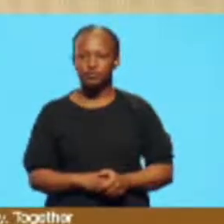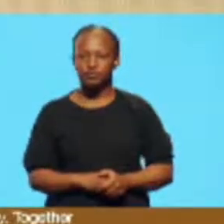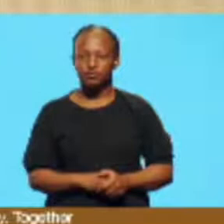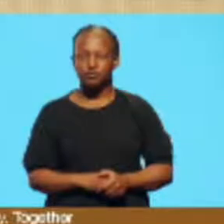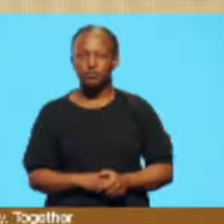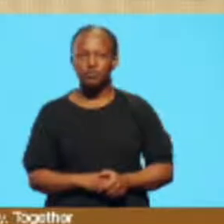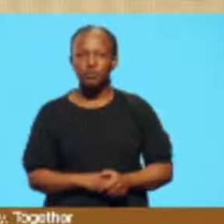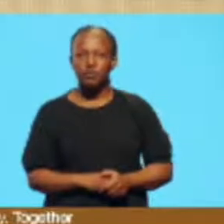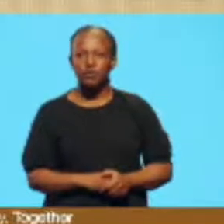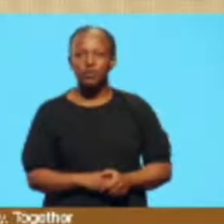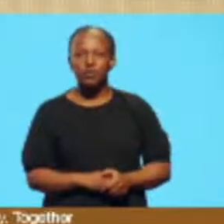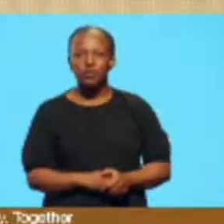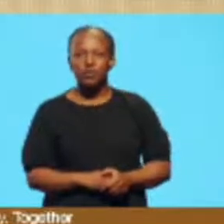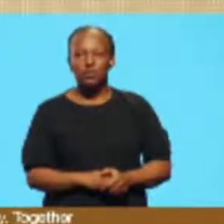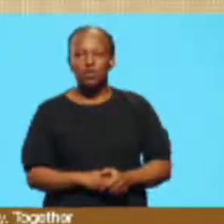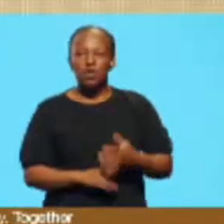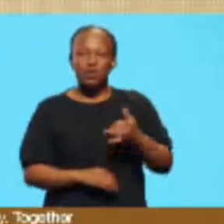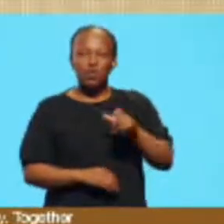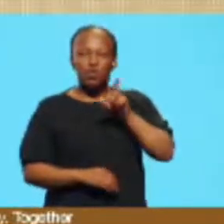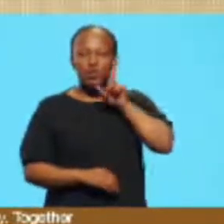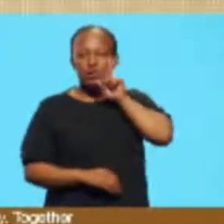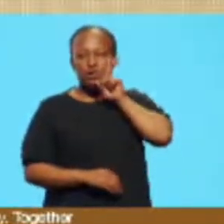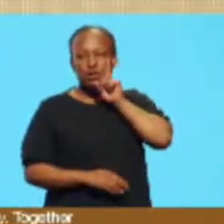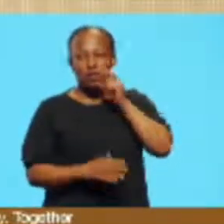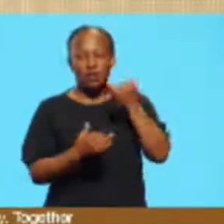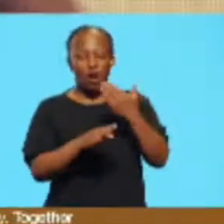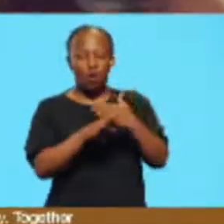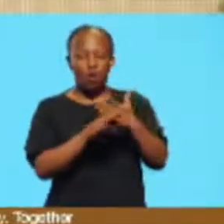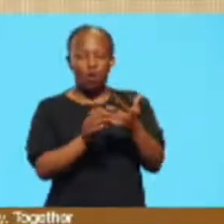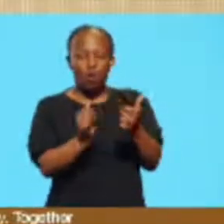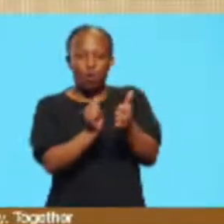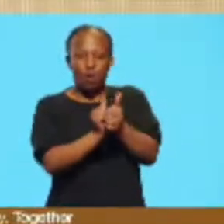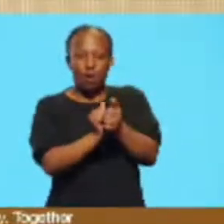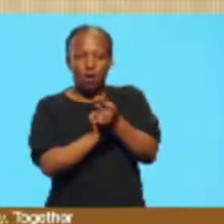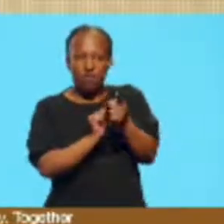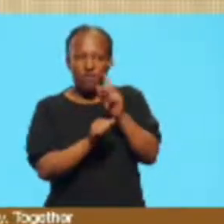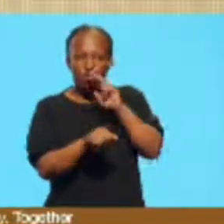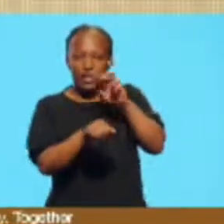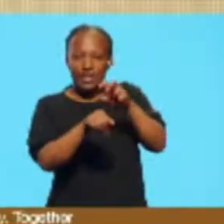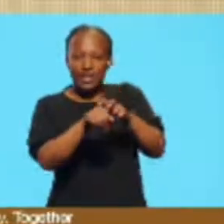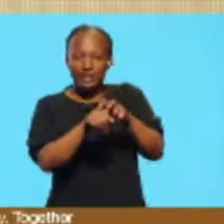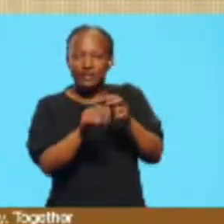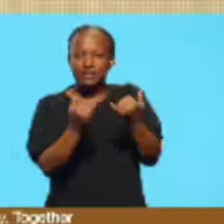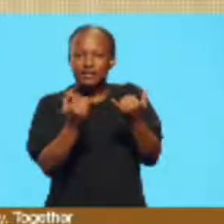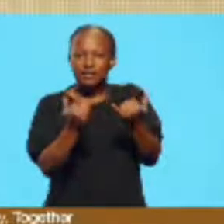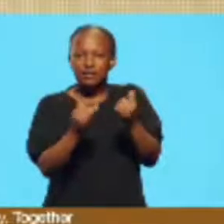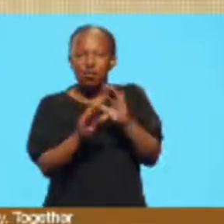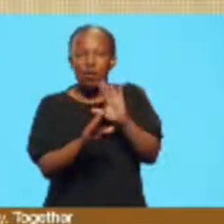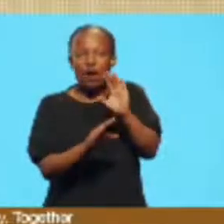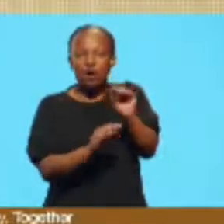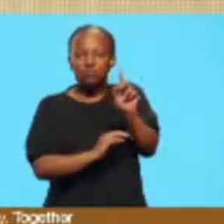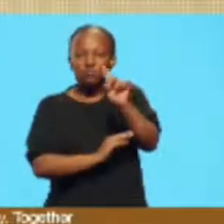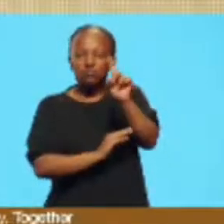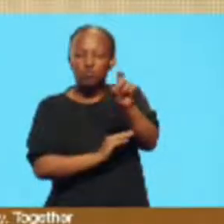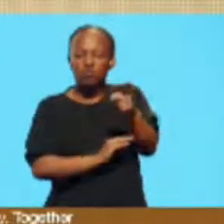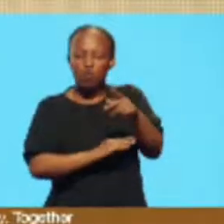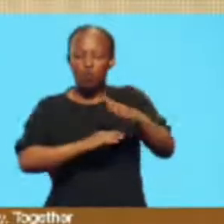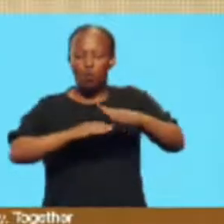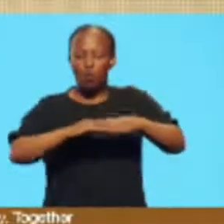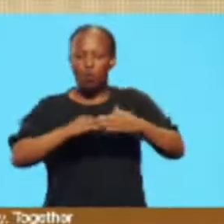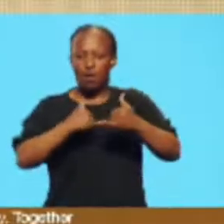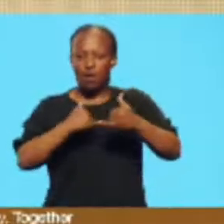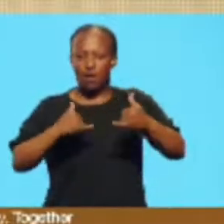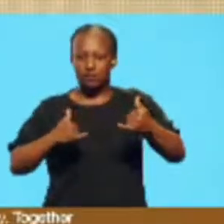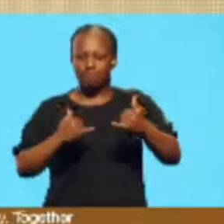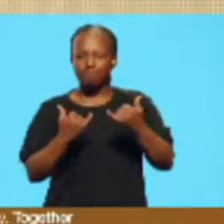Okay. Whilst we are checking if there are any colleagues that will be requesting, asking questions from online,